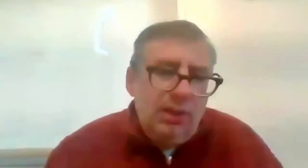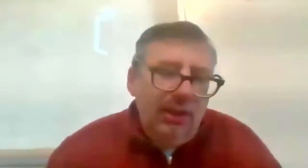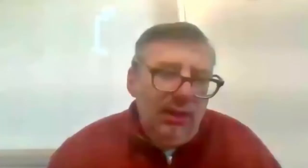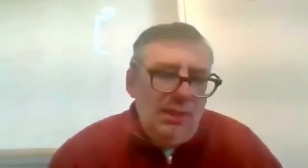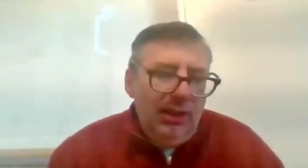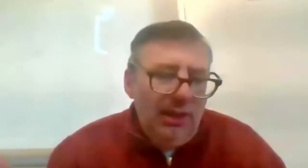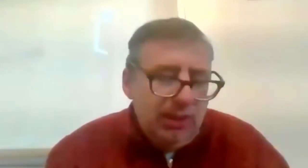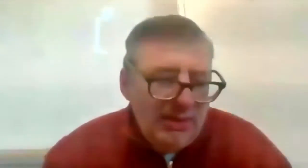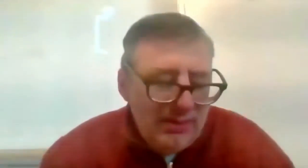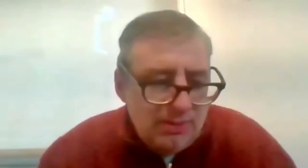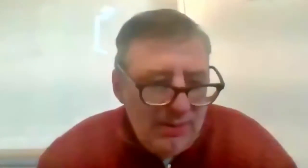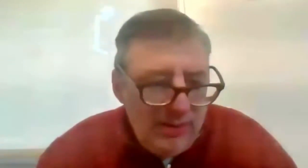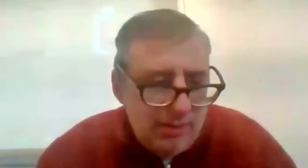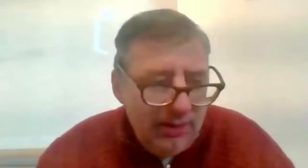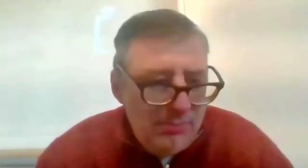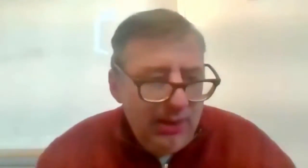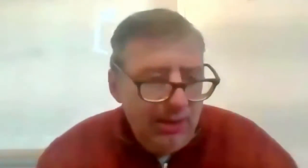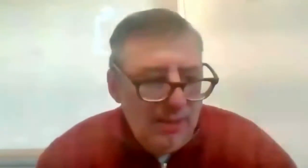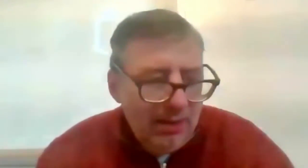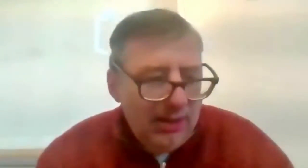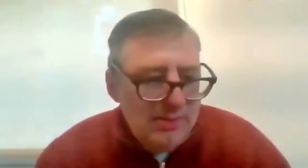where a dissemination note